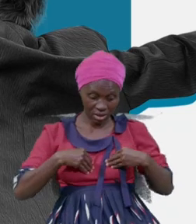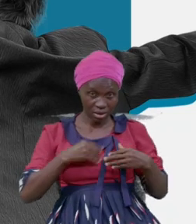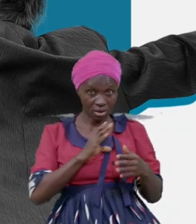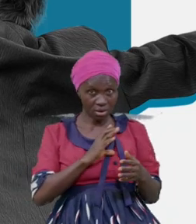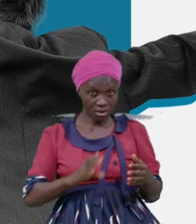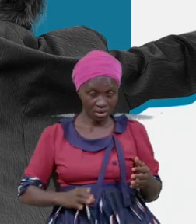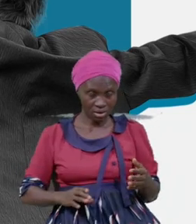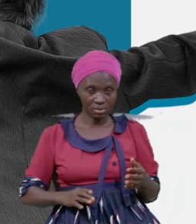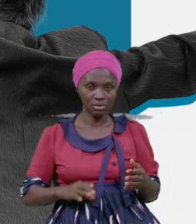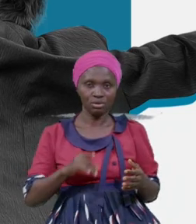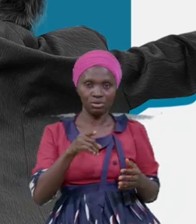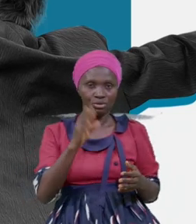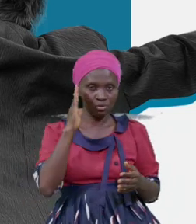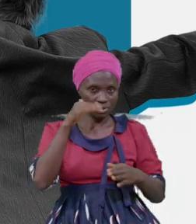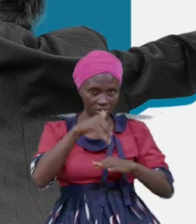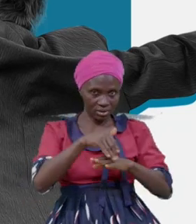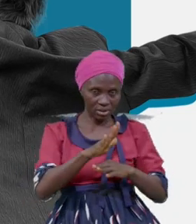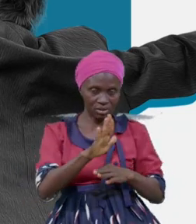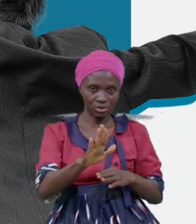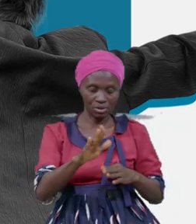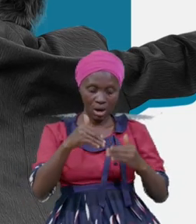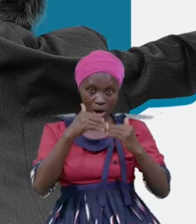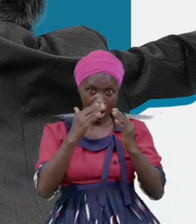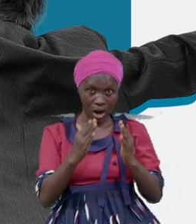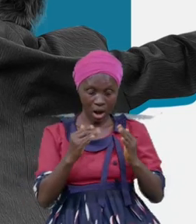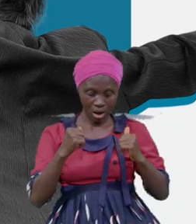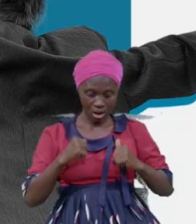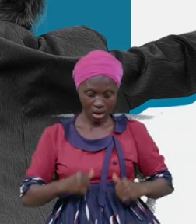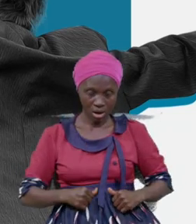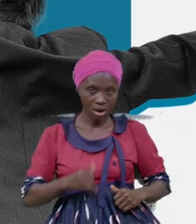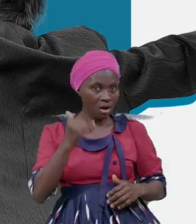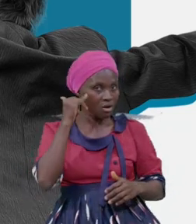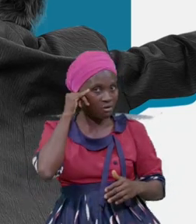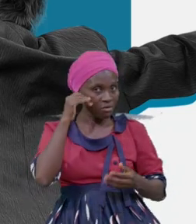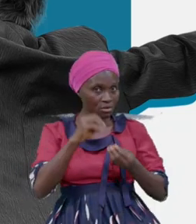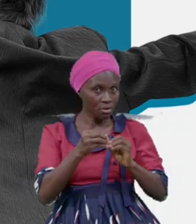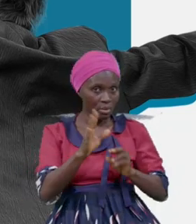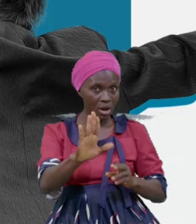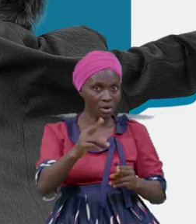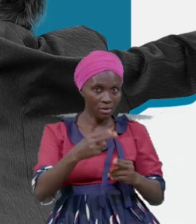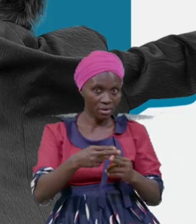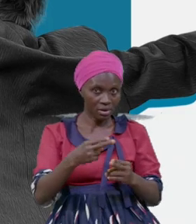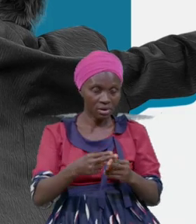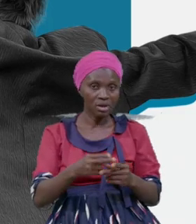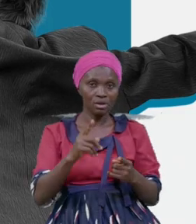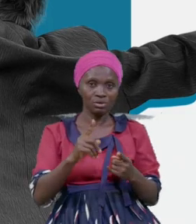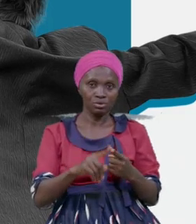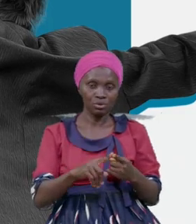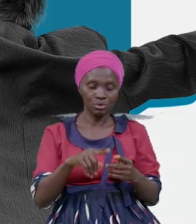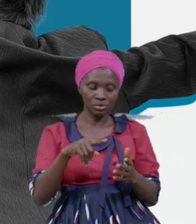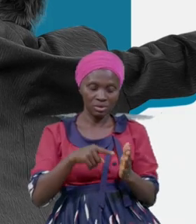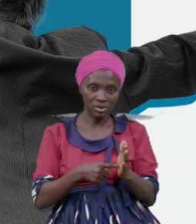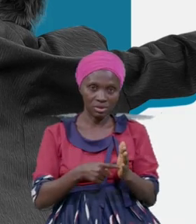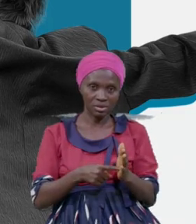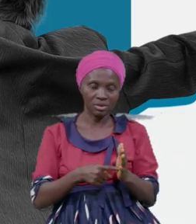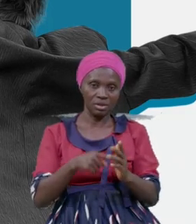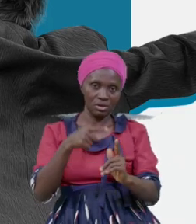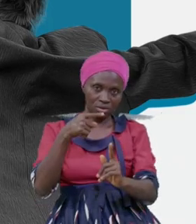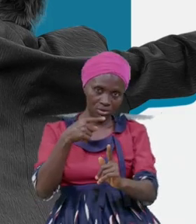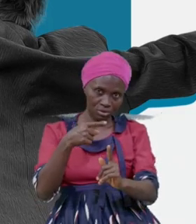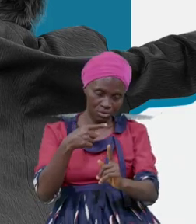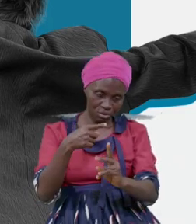through SMS or WhatsApp to this number, which I'll call now,